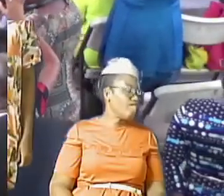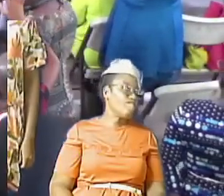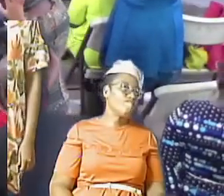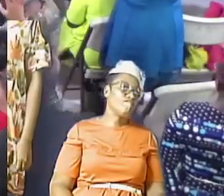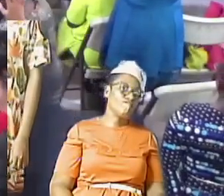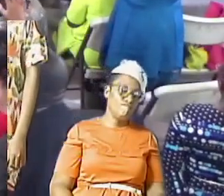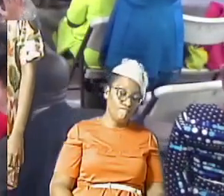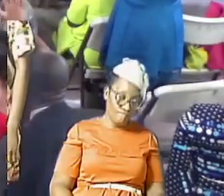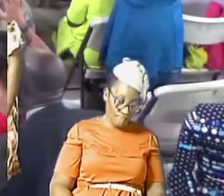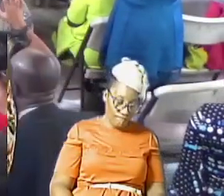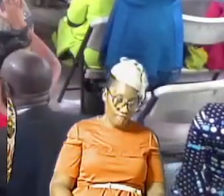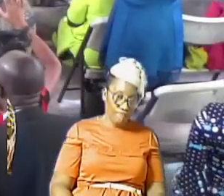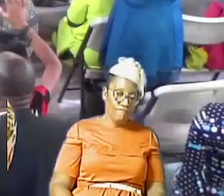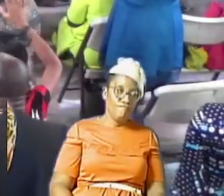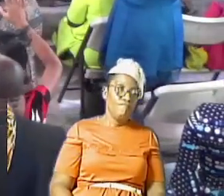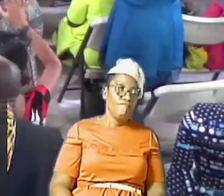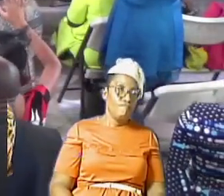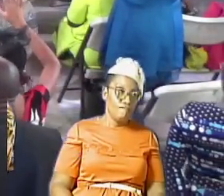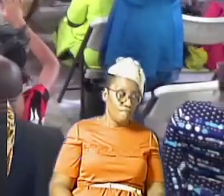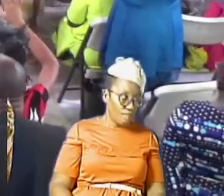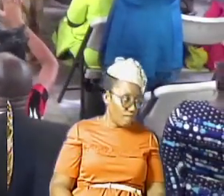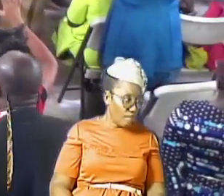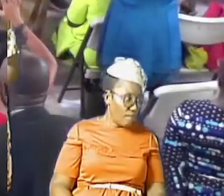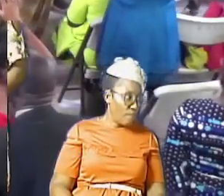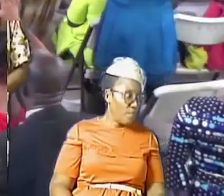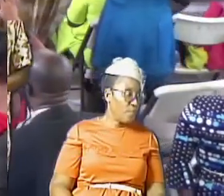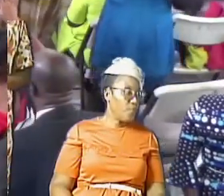In Jesus' name, in Jesus' name.